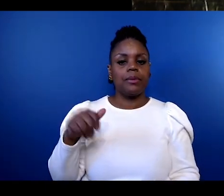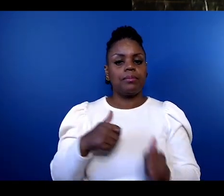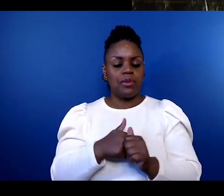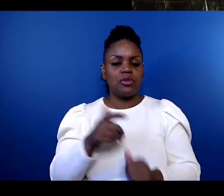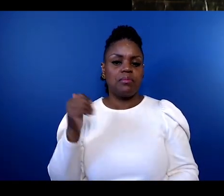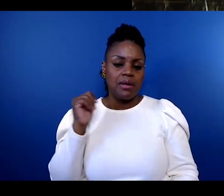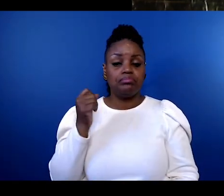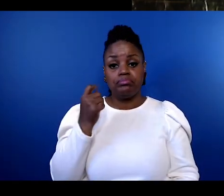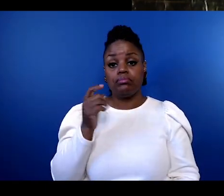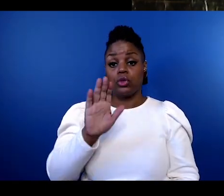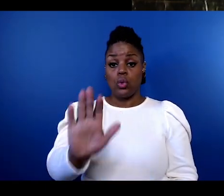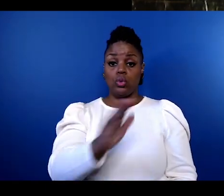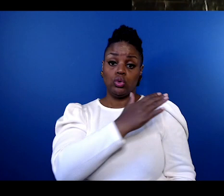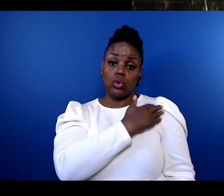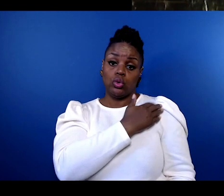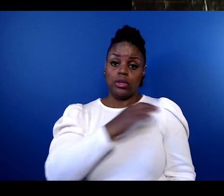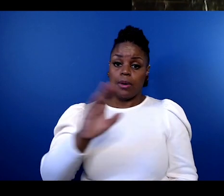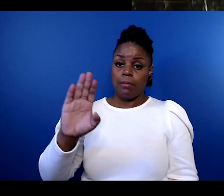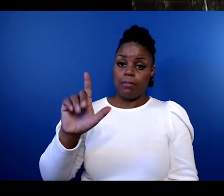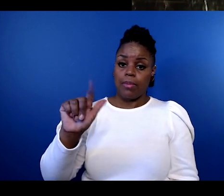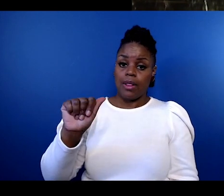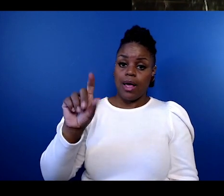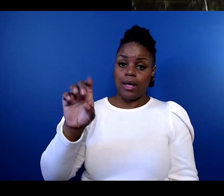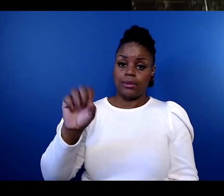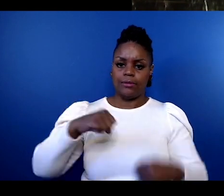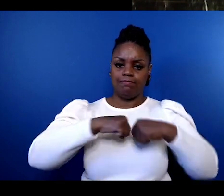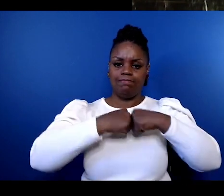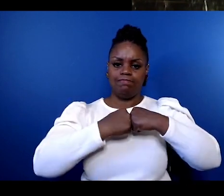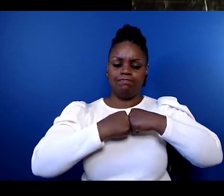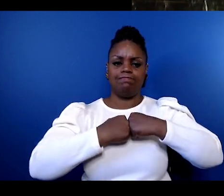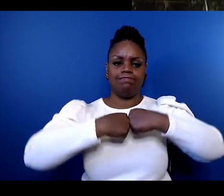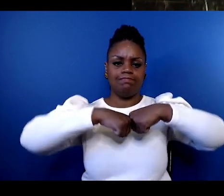mat as you pull the arms away from the body.